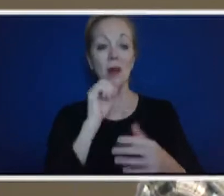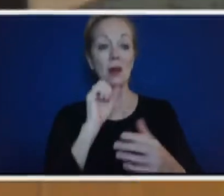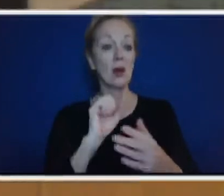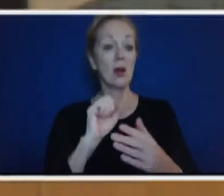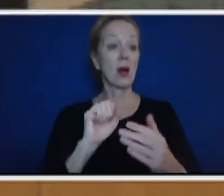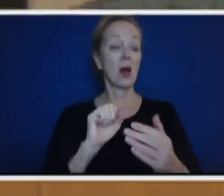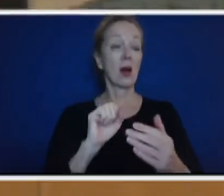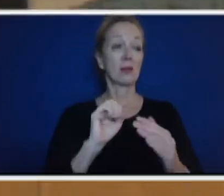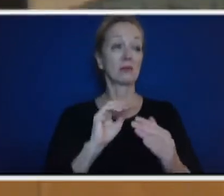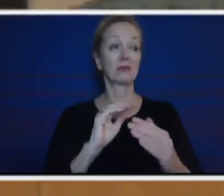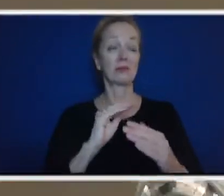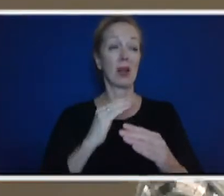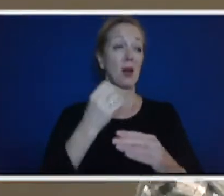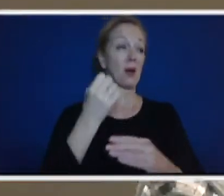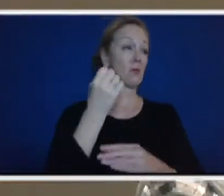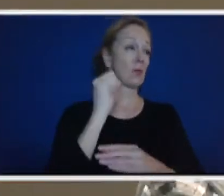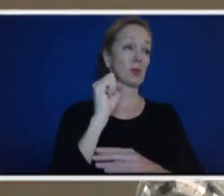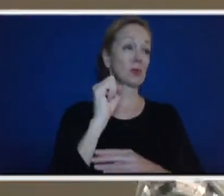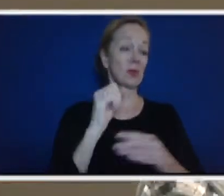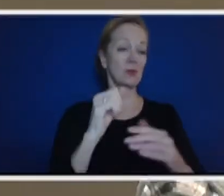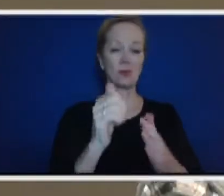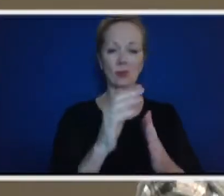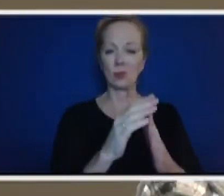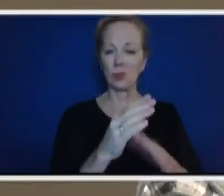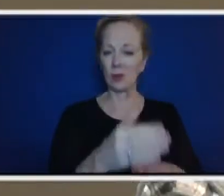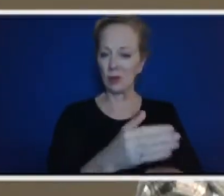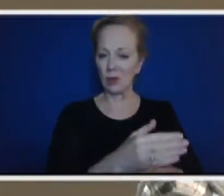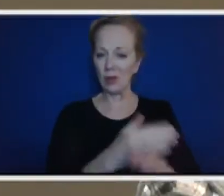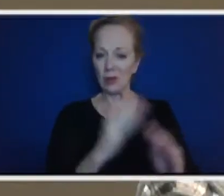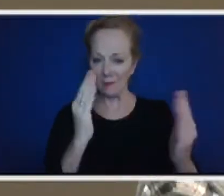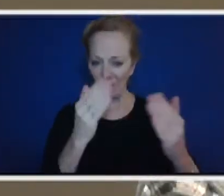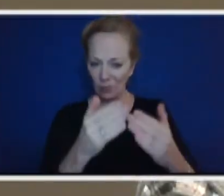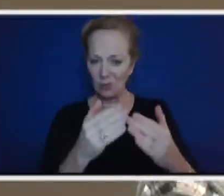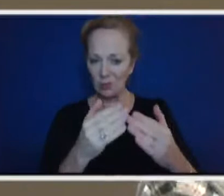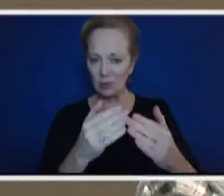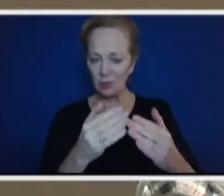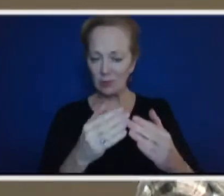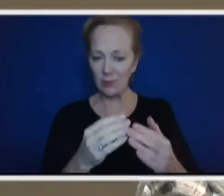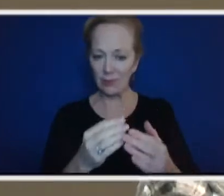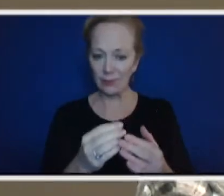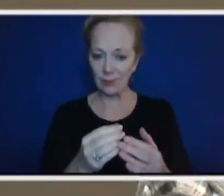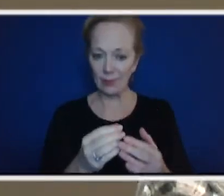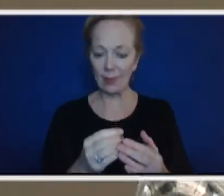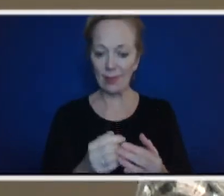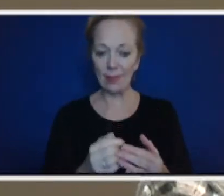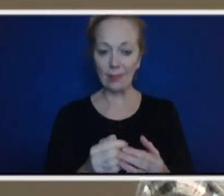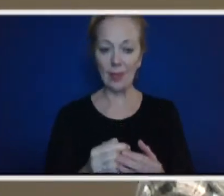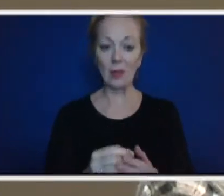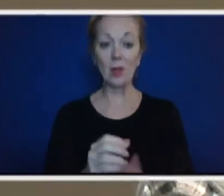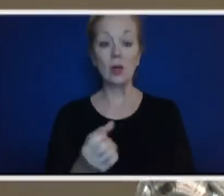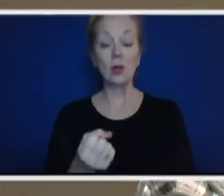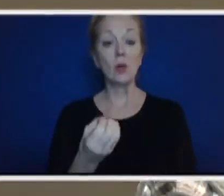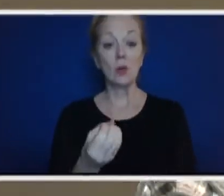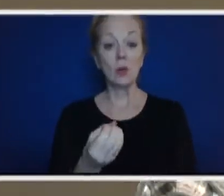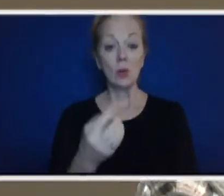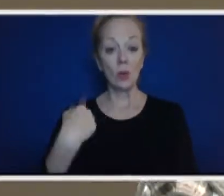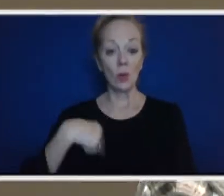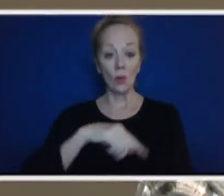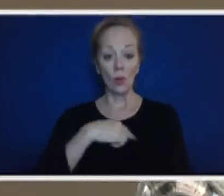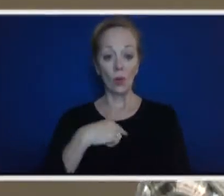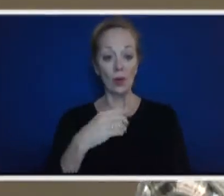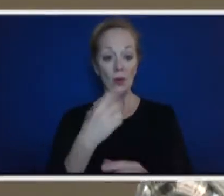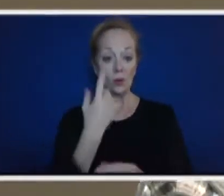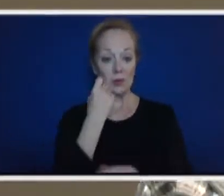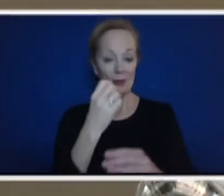improvements? Exactly. Which really this focuses on right now? Right. Okay. So we received an